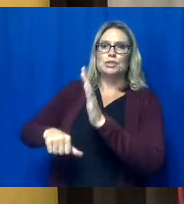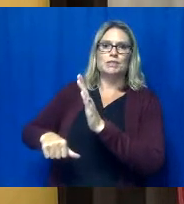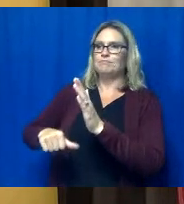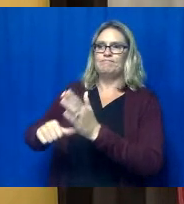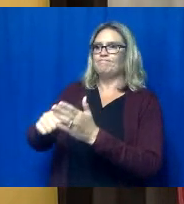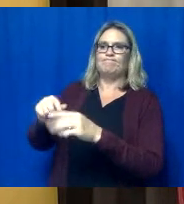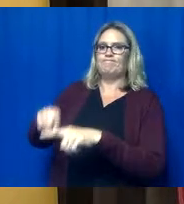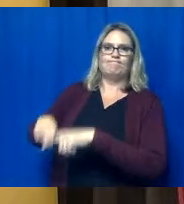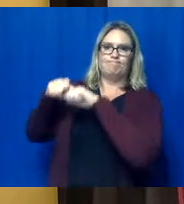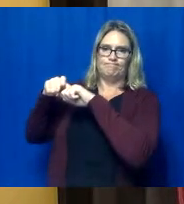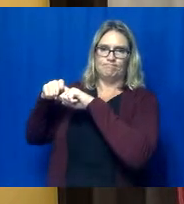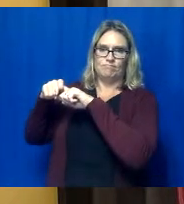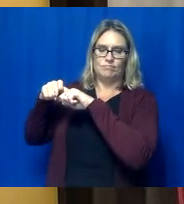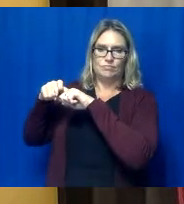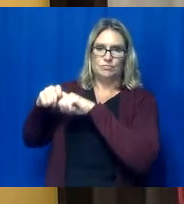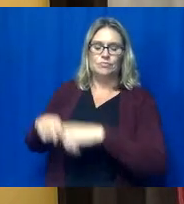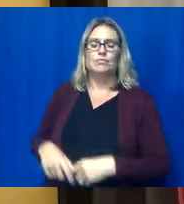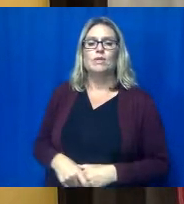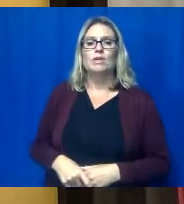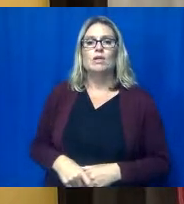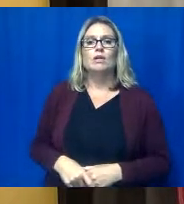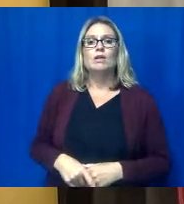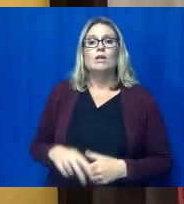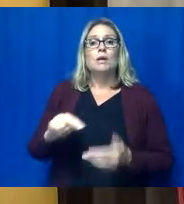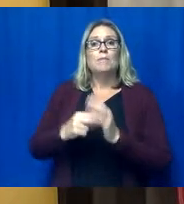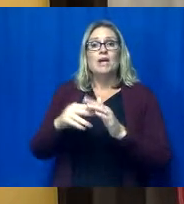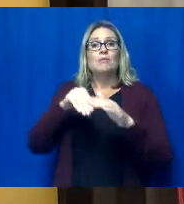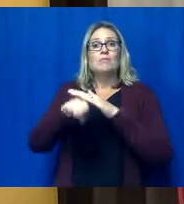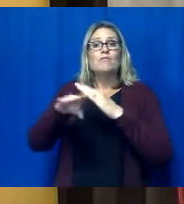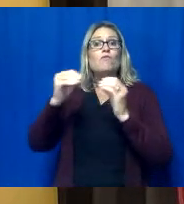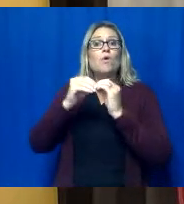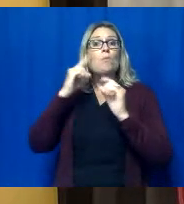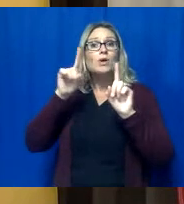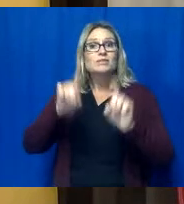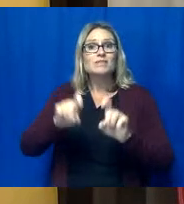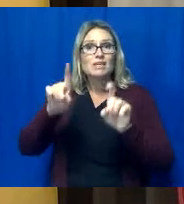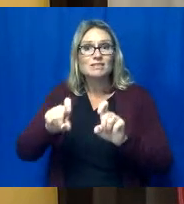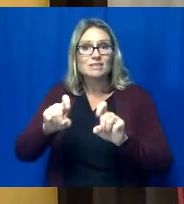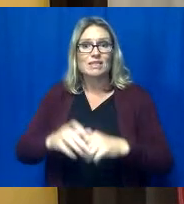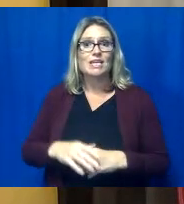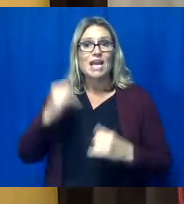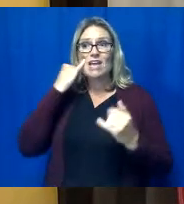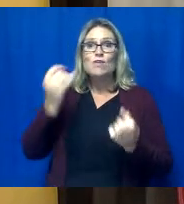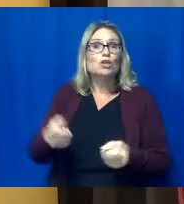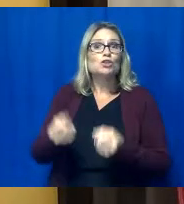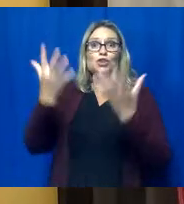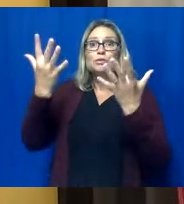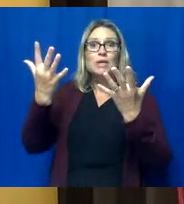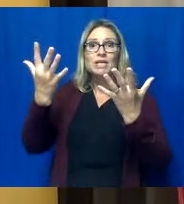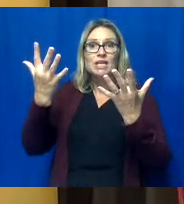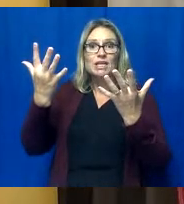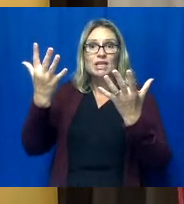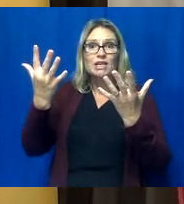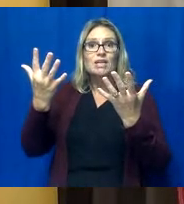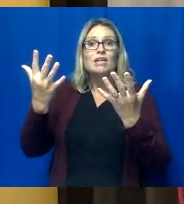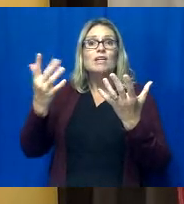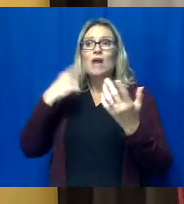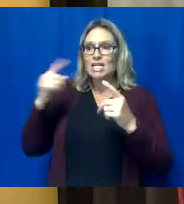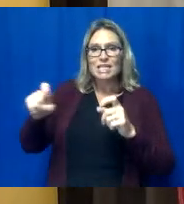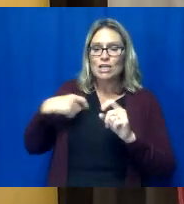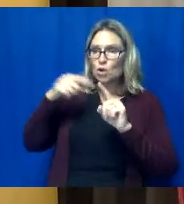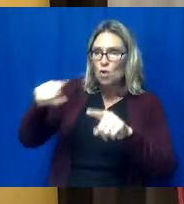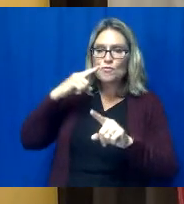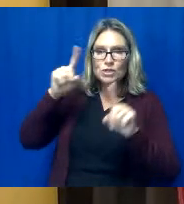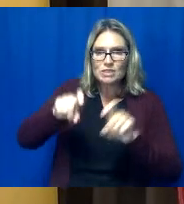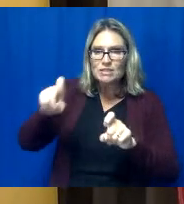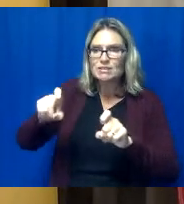We also have to turn down our access to ambulatory testing if there are too many people in line waiting to get tests. So we